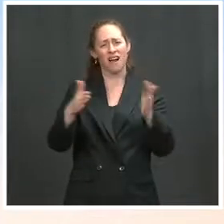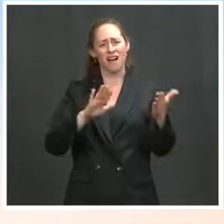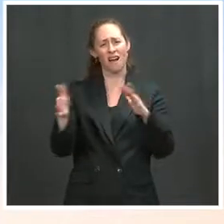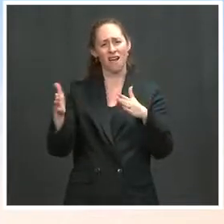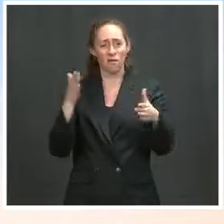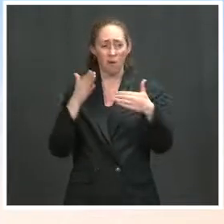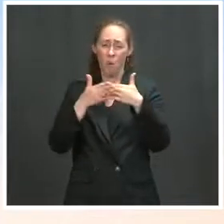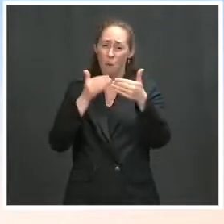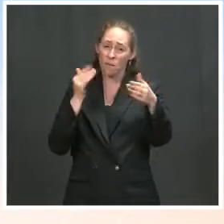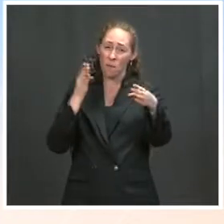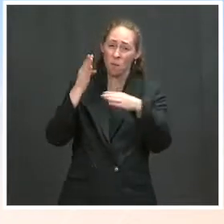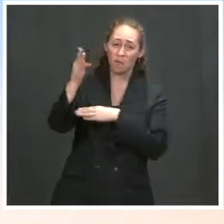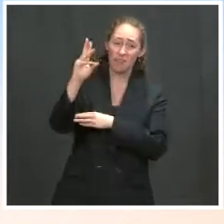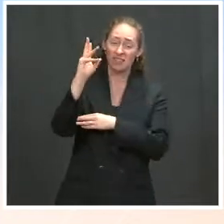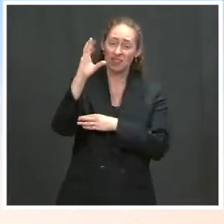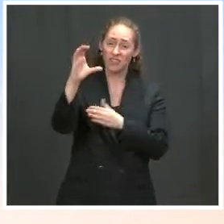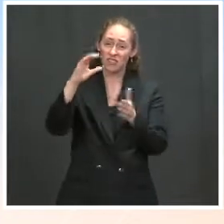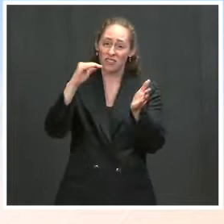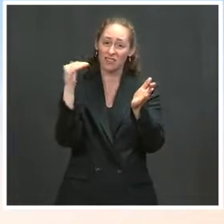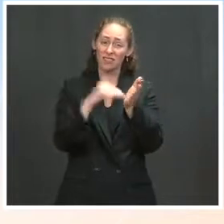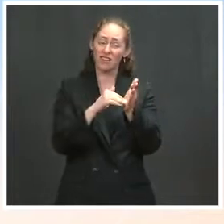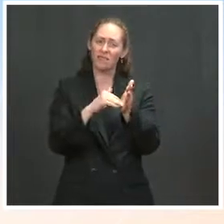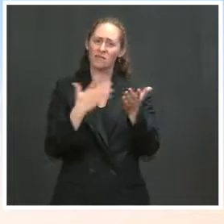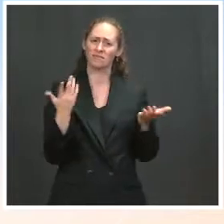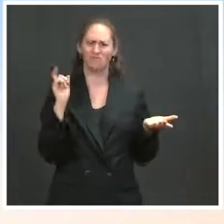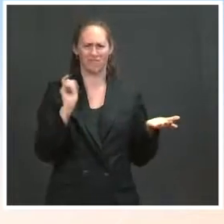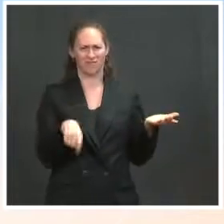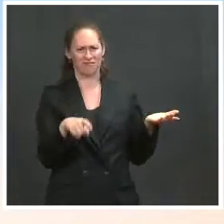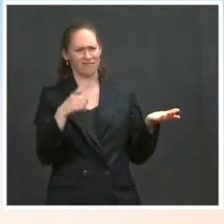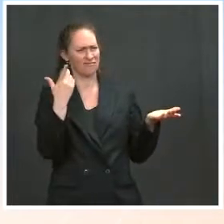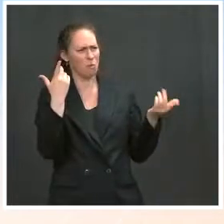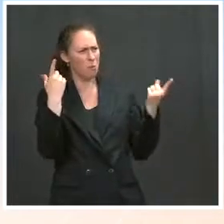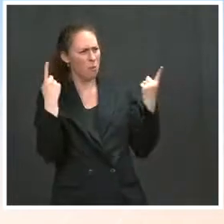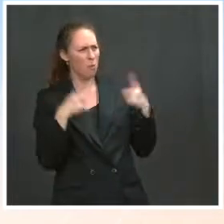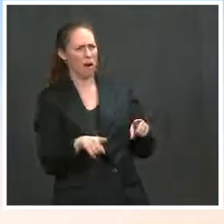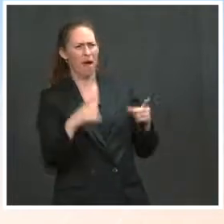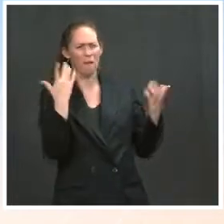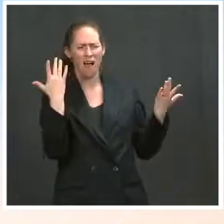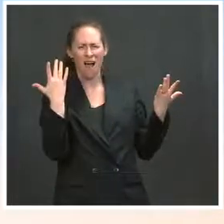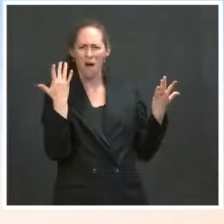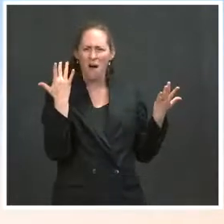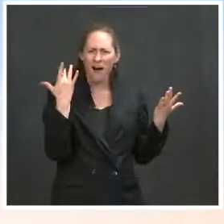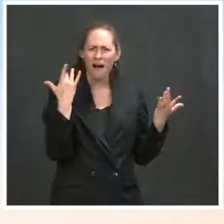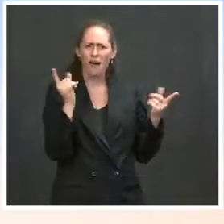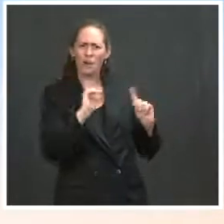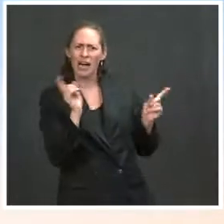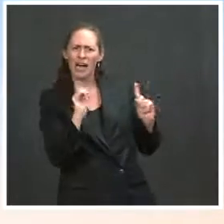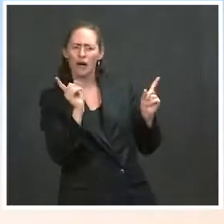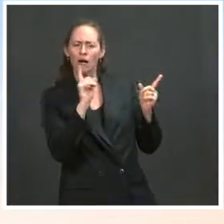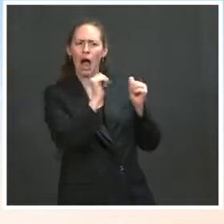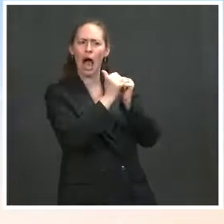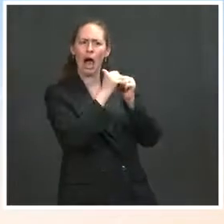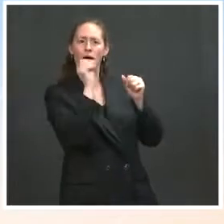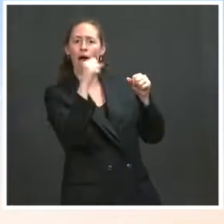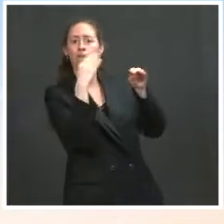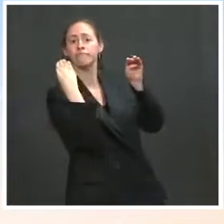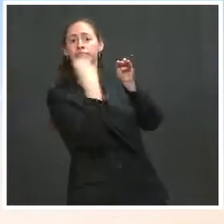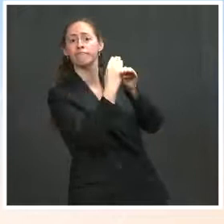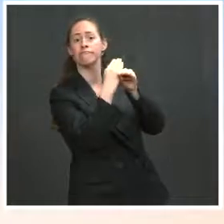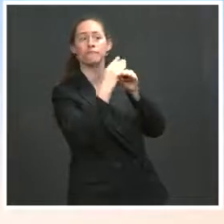we have to get a better sense of the origin of COVID-19, and also how do we prevent the